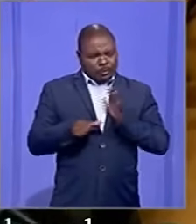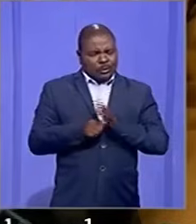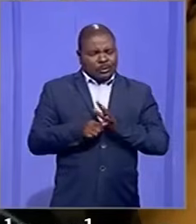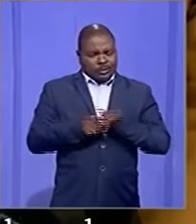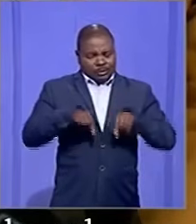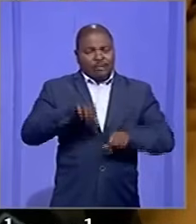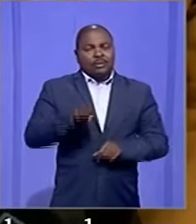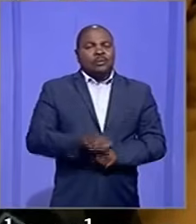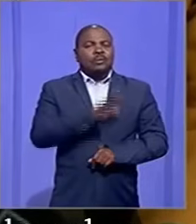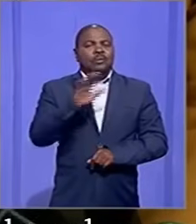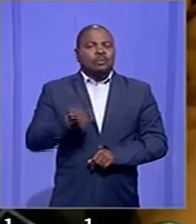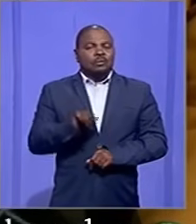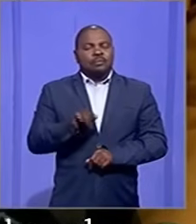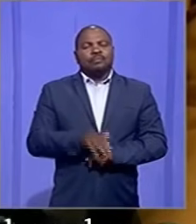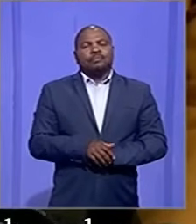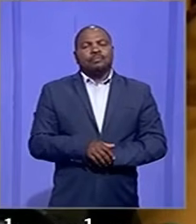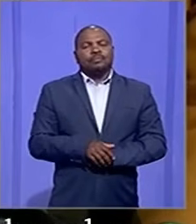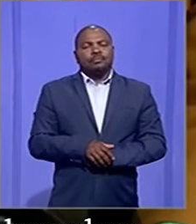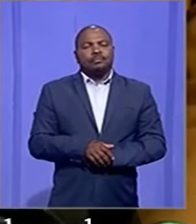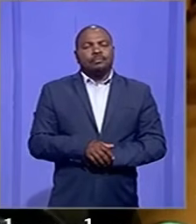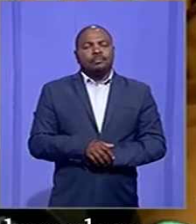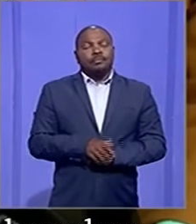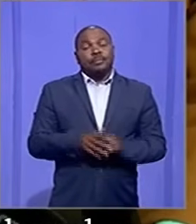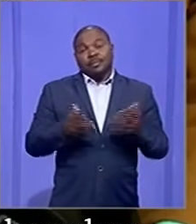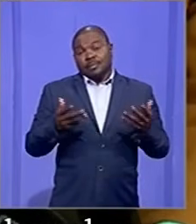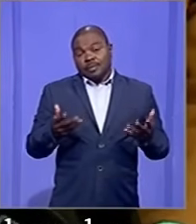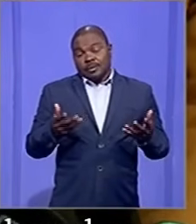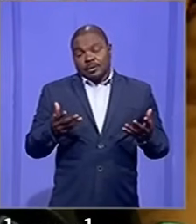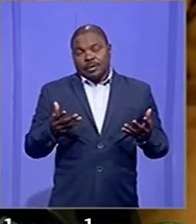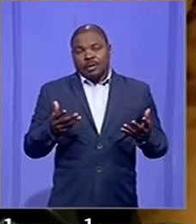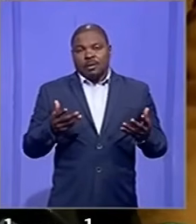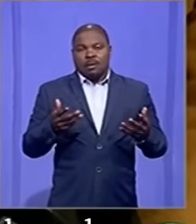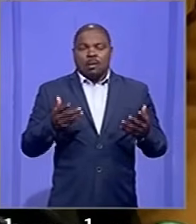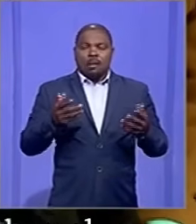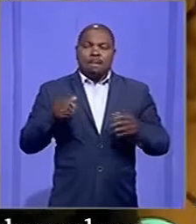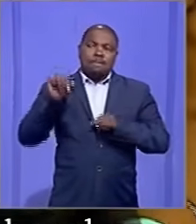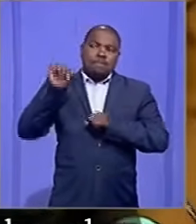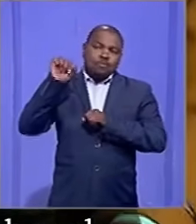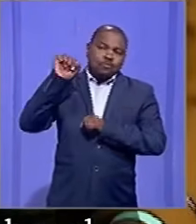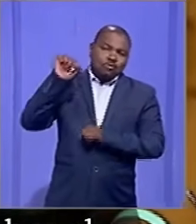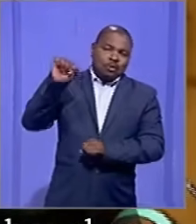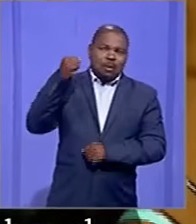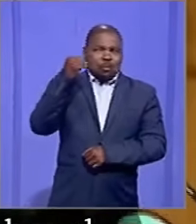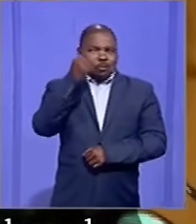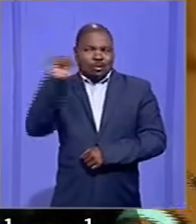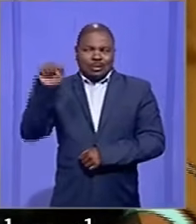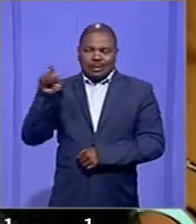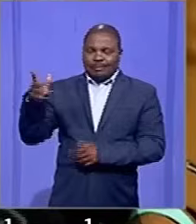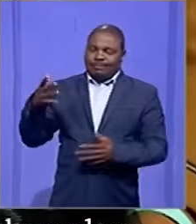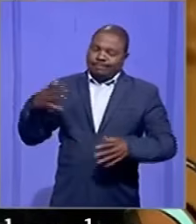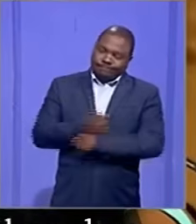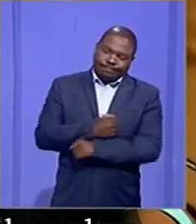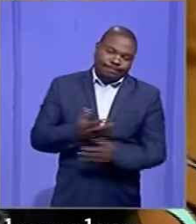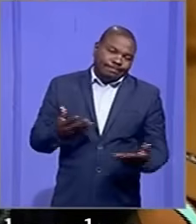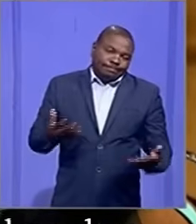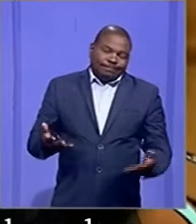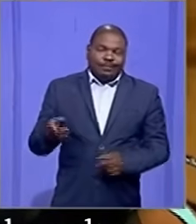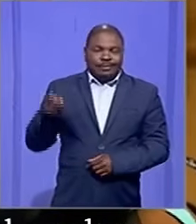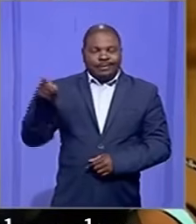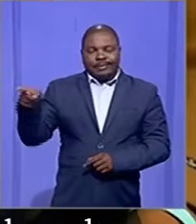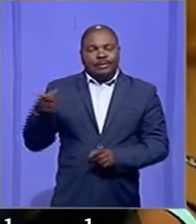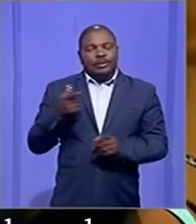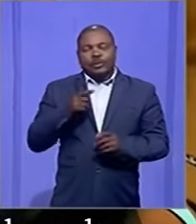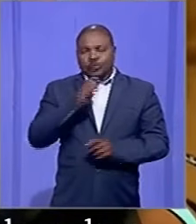Africa going forward. And so the protest is unfortunate and is really